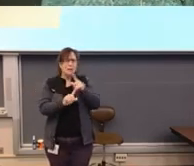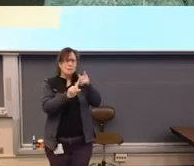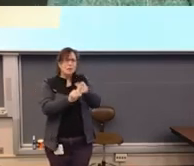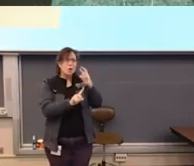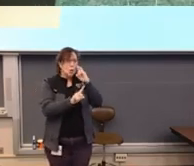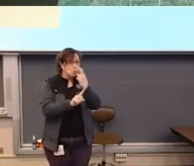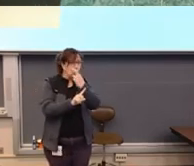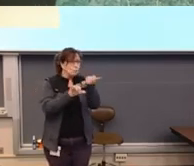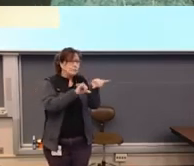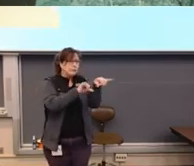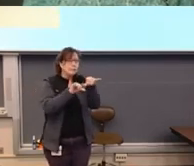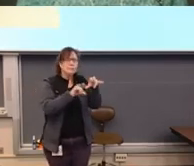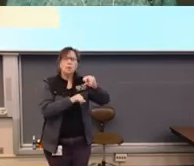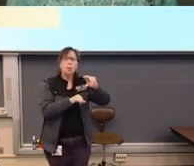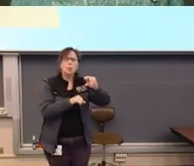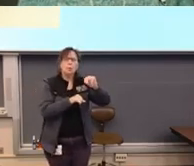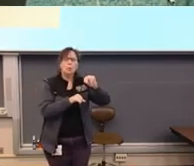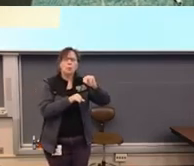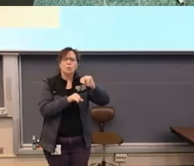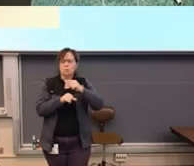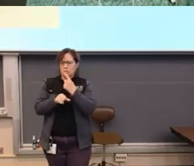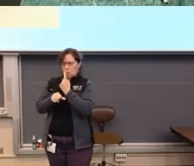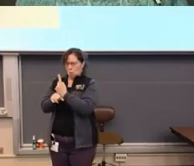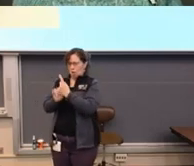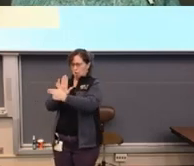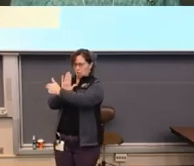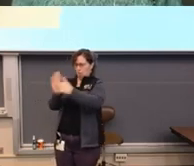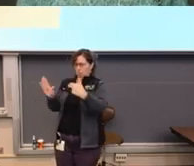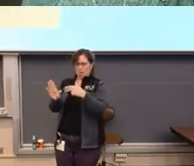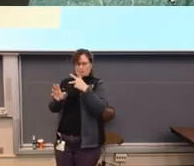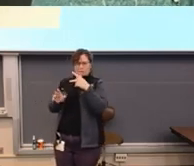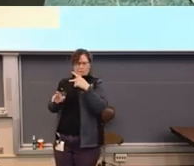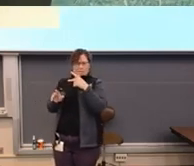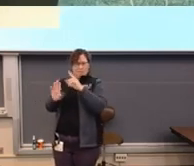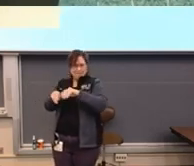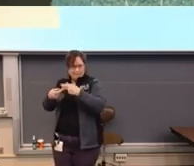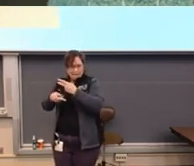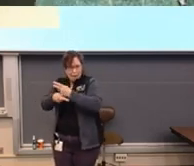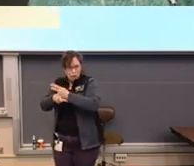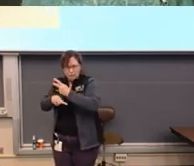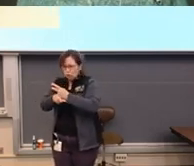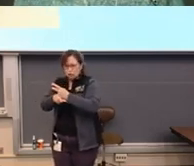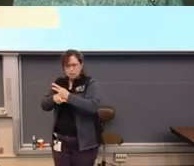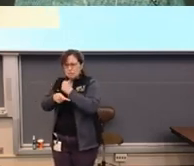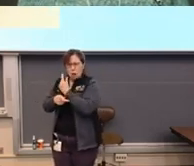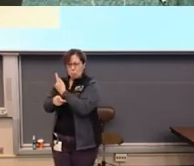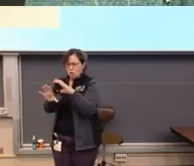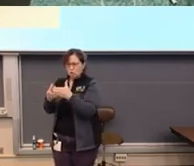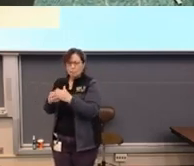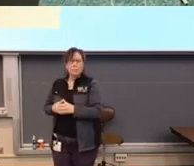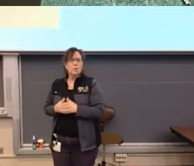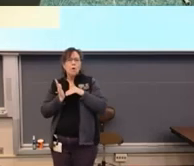bucket. Caregivers should not be viewed as a single group. Sometimes there are not a lot of family